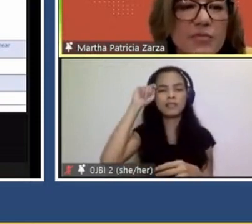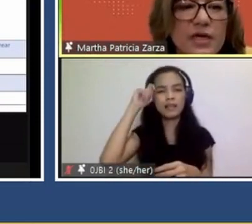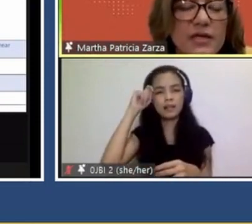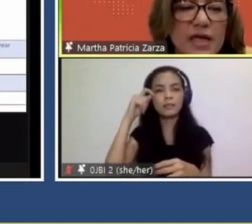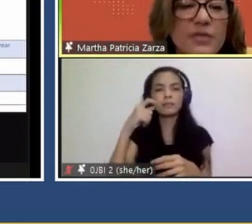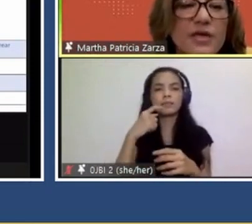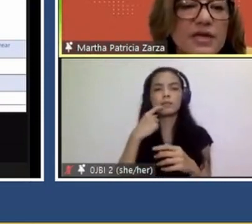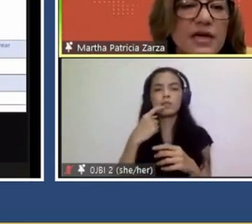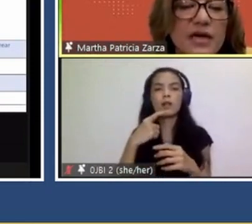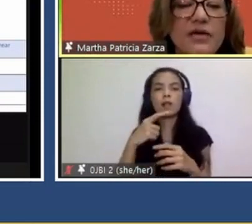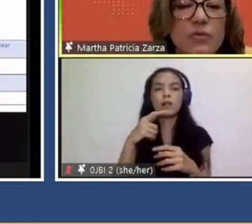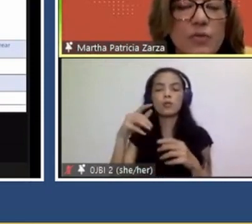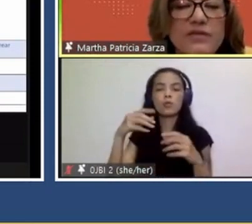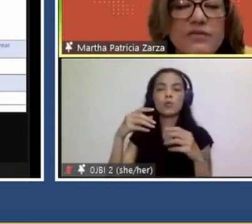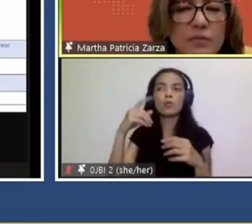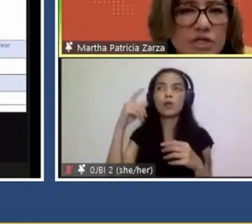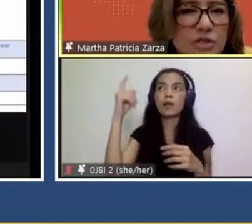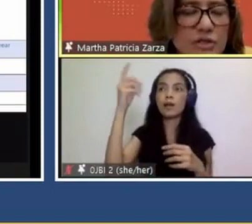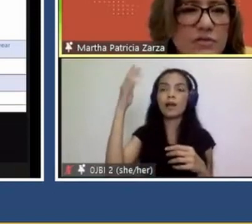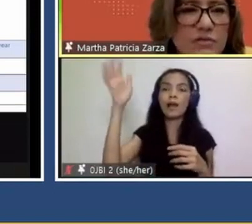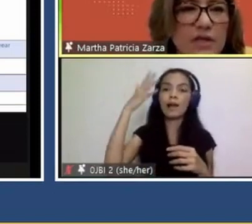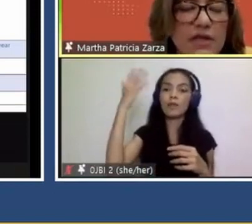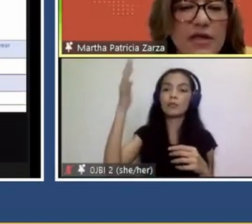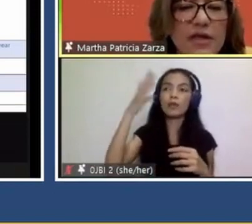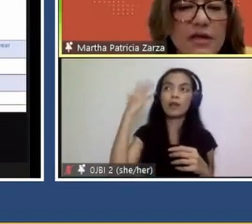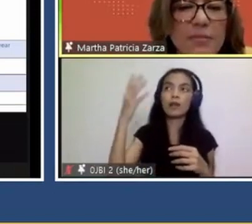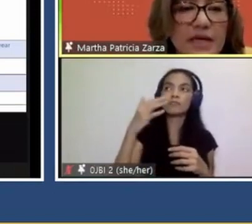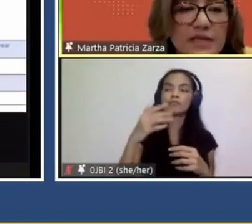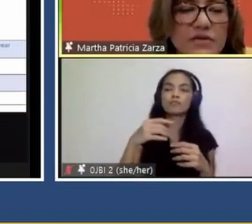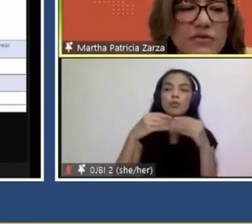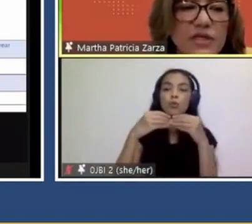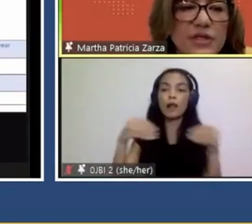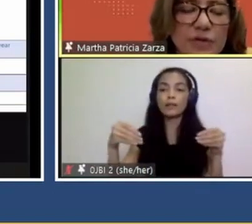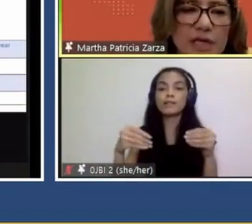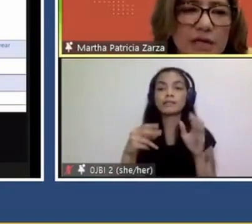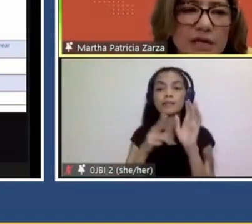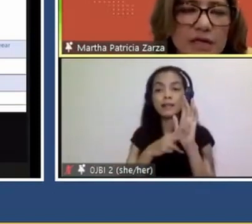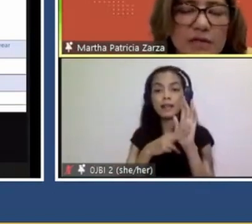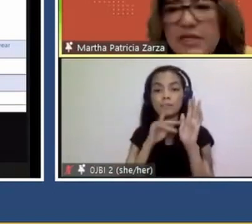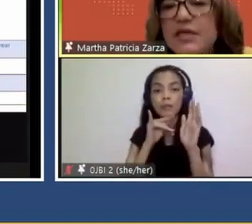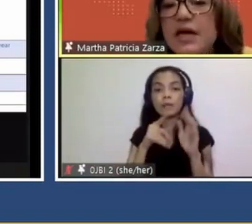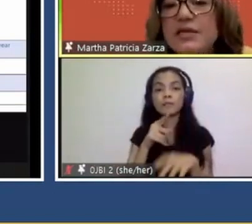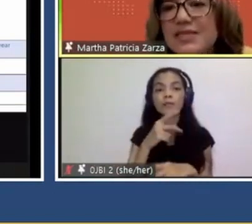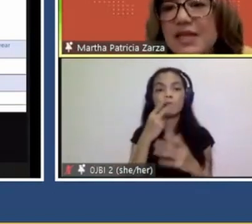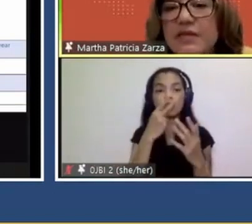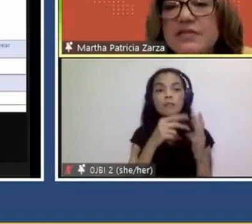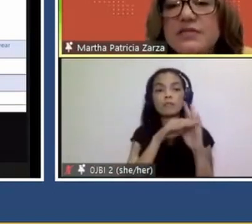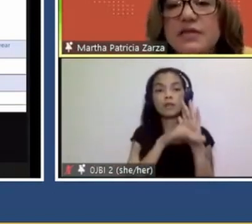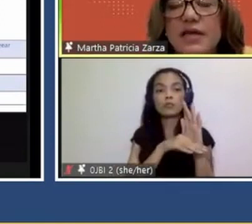the ambient air quality regulations based on the UK and